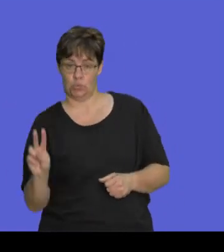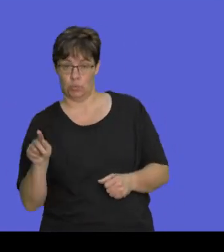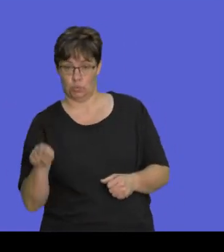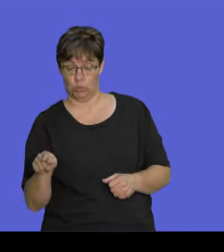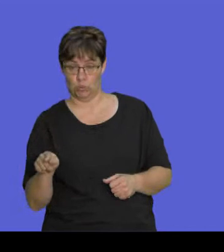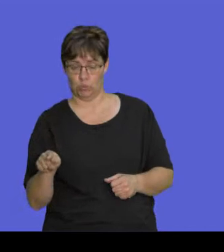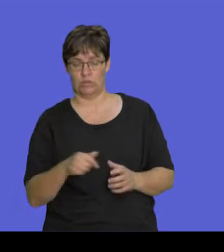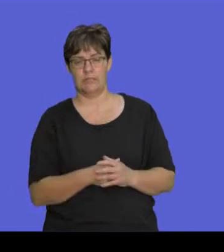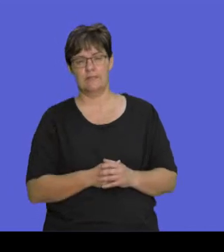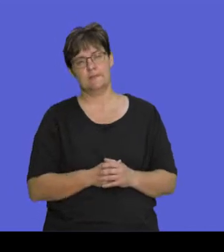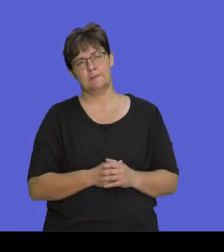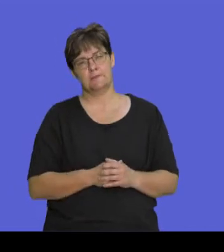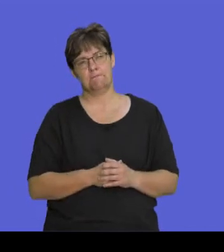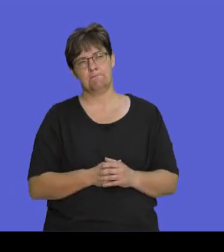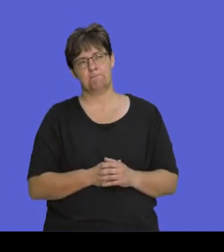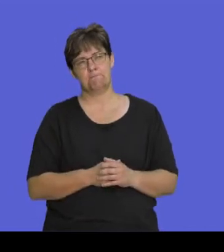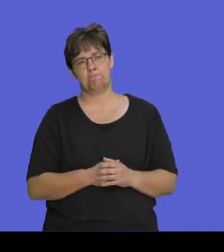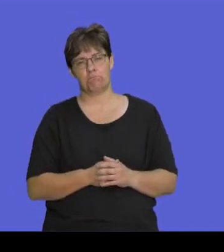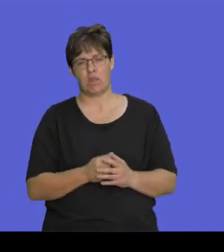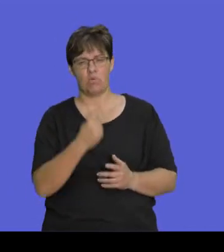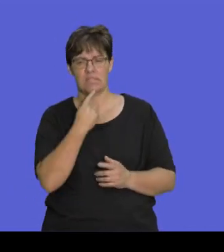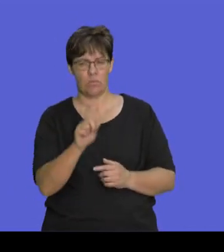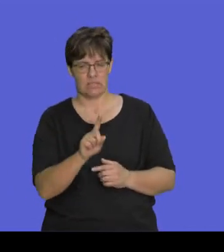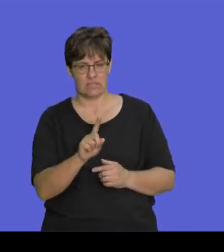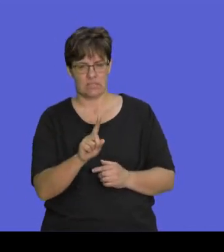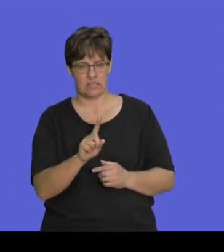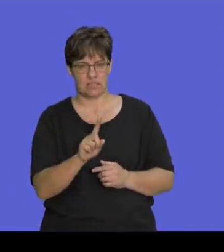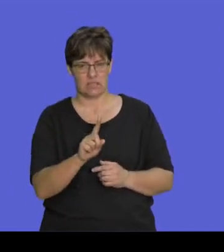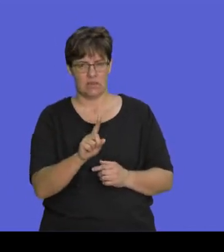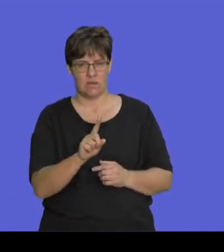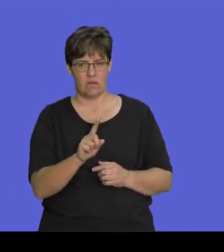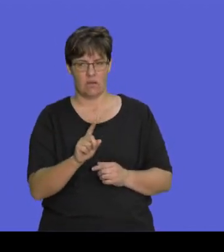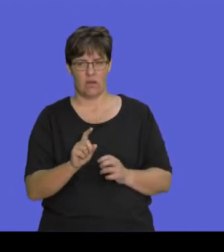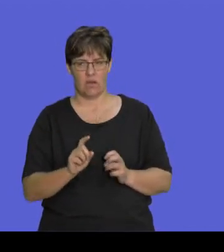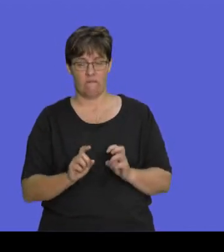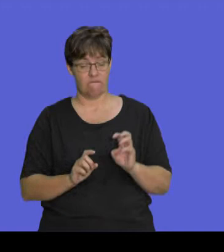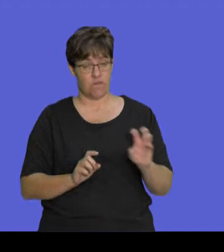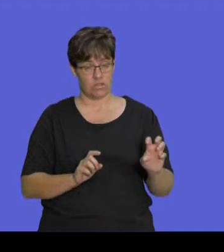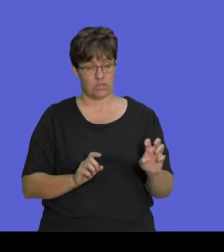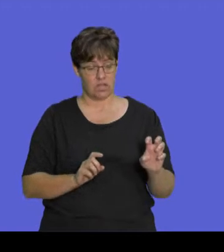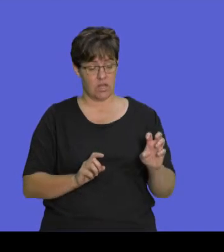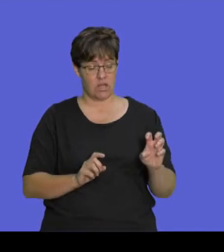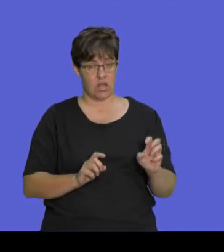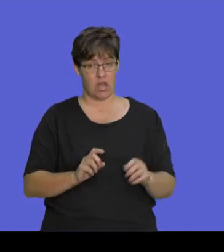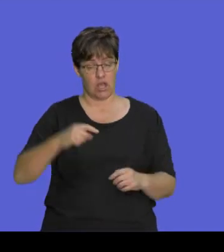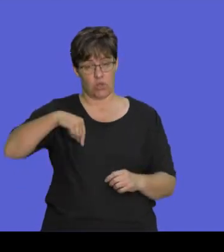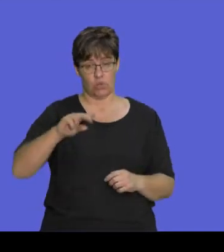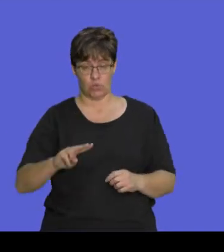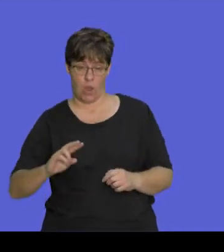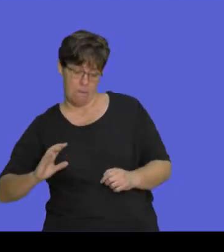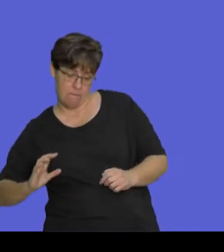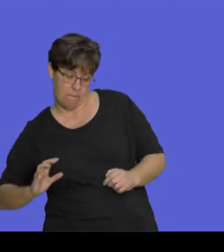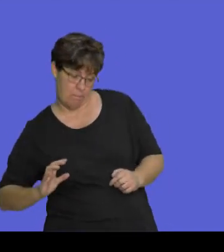that the force with which Q2 pushes away Q1 if I were to